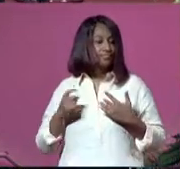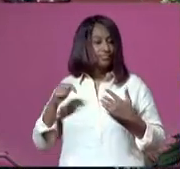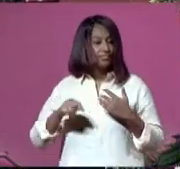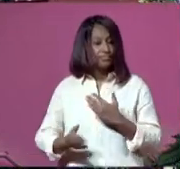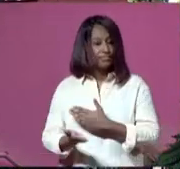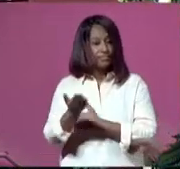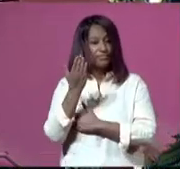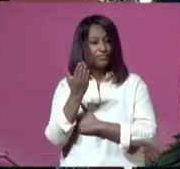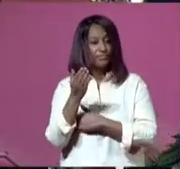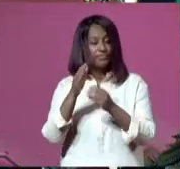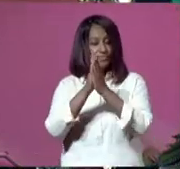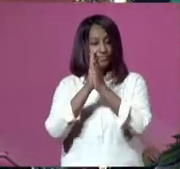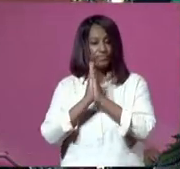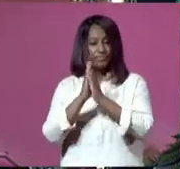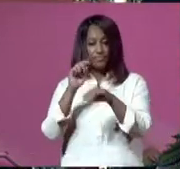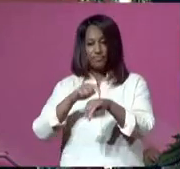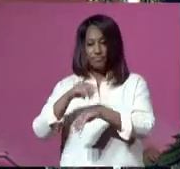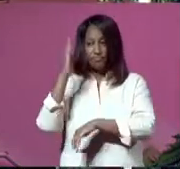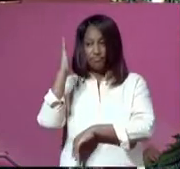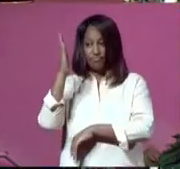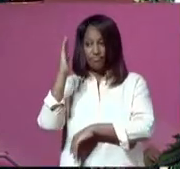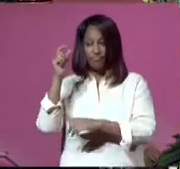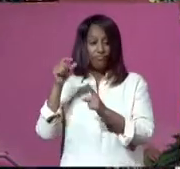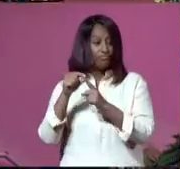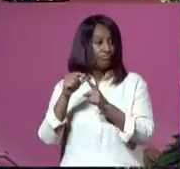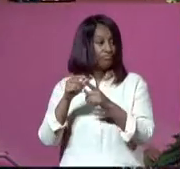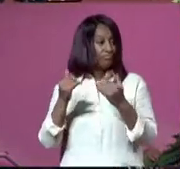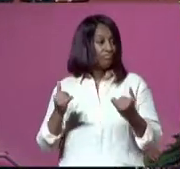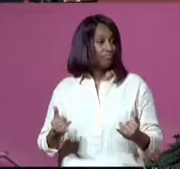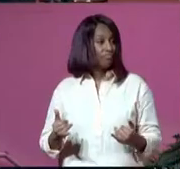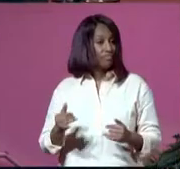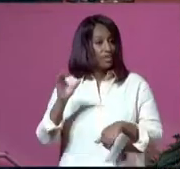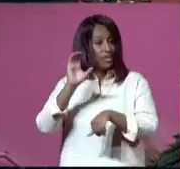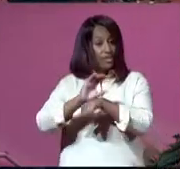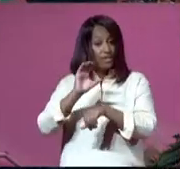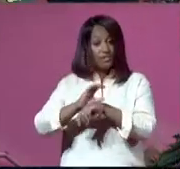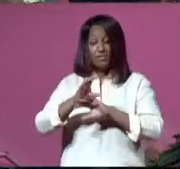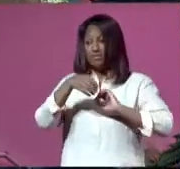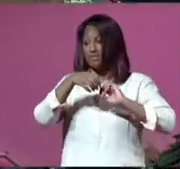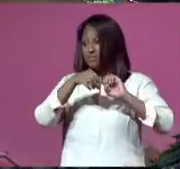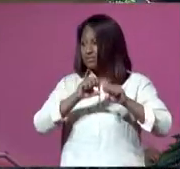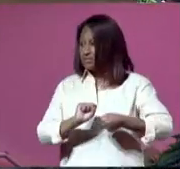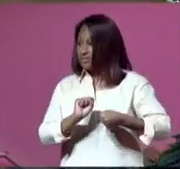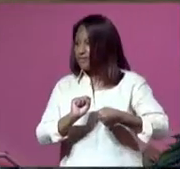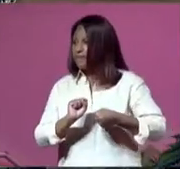to preach this word today, because the church is so broken.